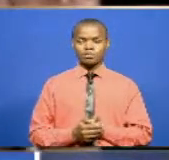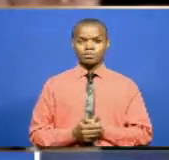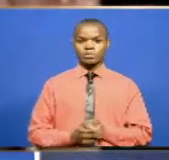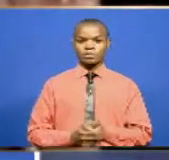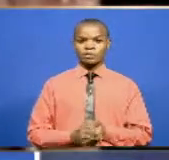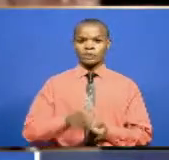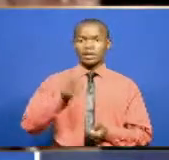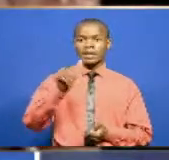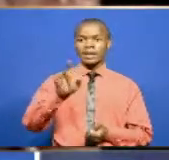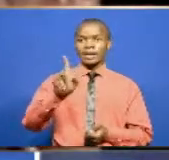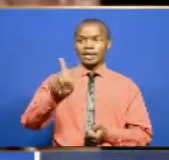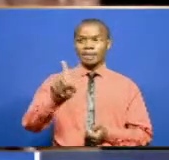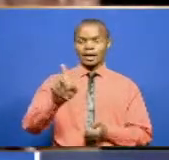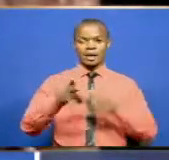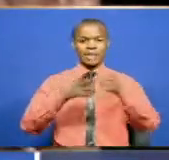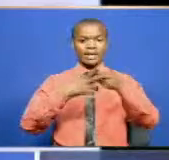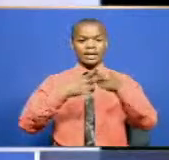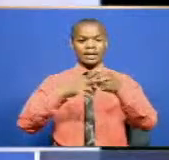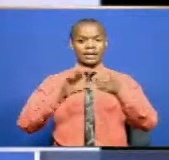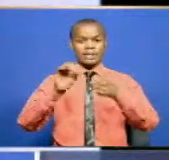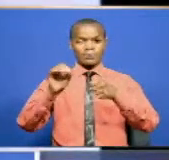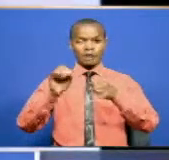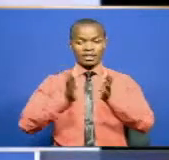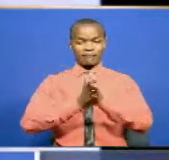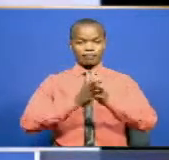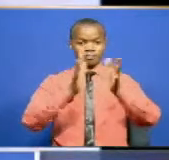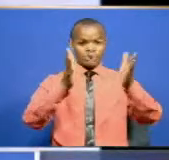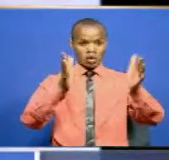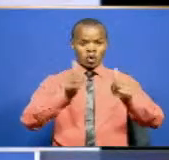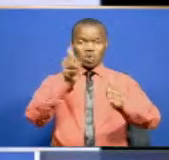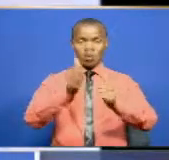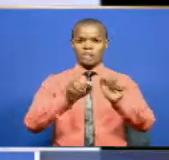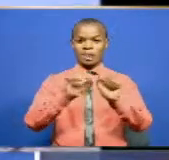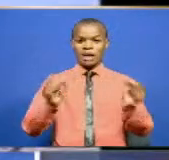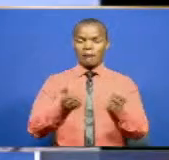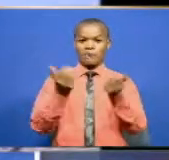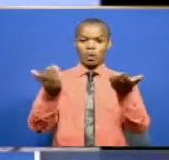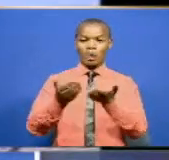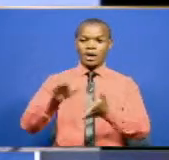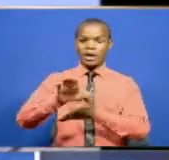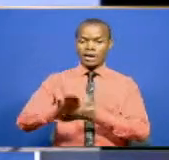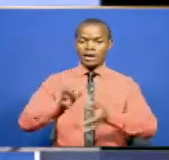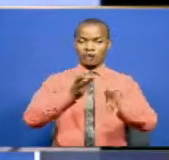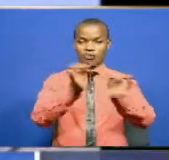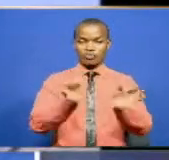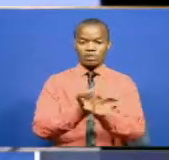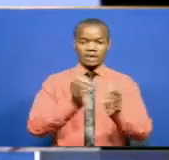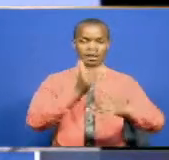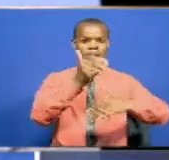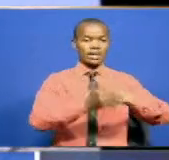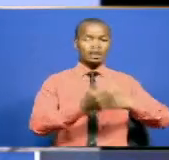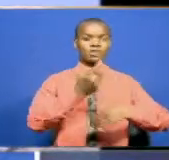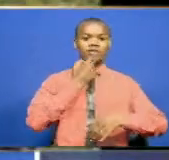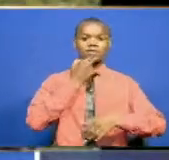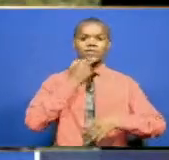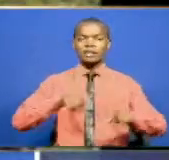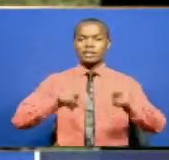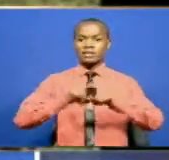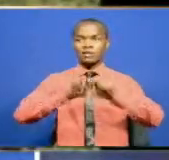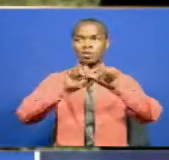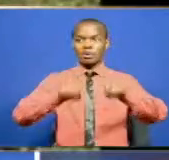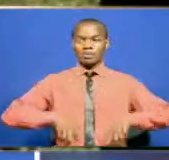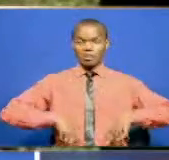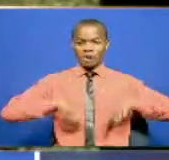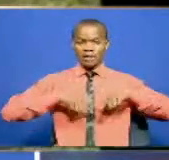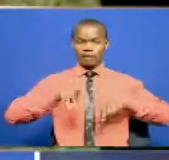Athletics Kenya 70th anniversary celebrations, which will be held at the Nyayo National Stadium next Tuesday and broadcast live on